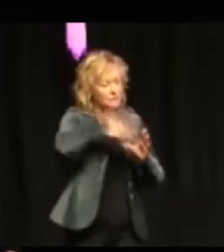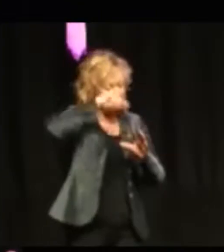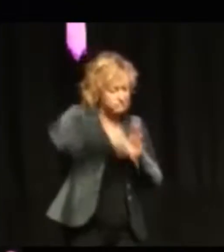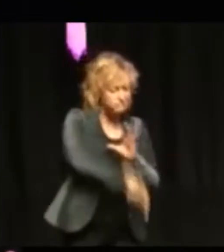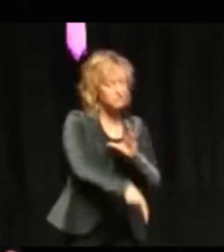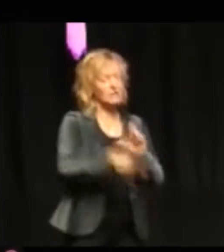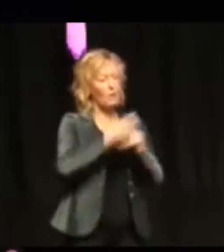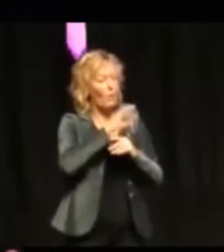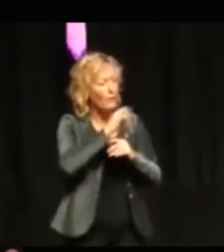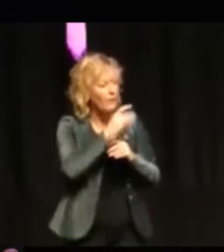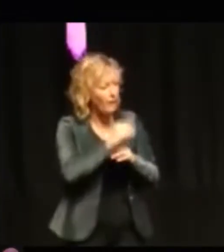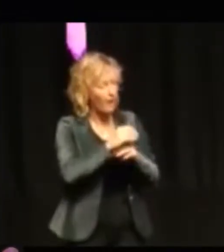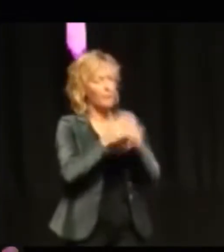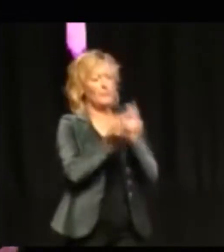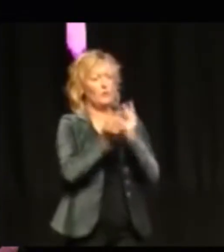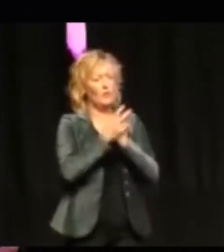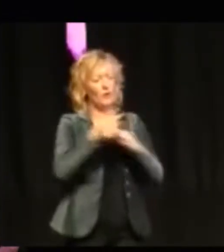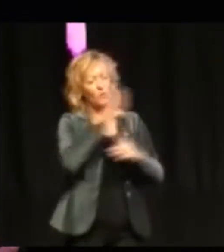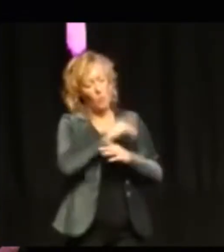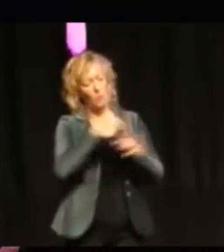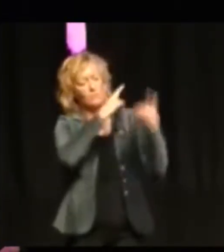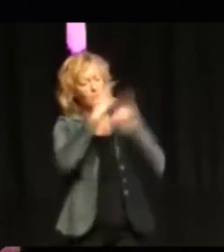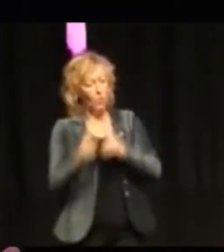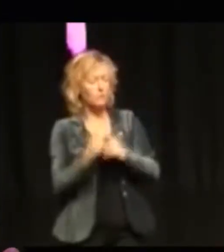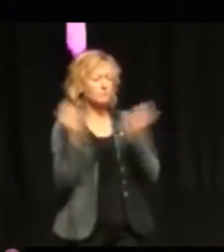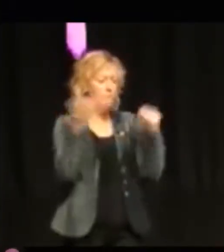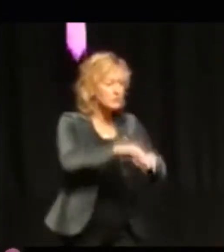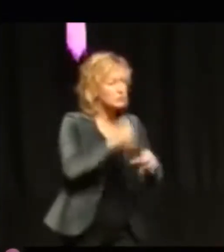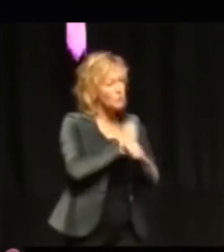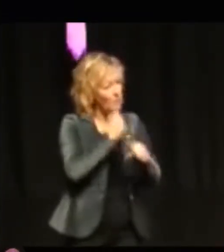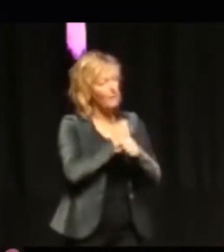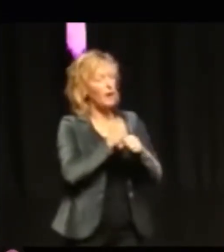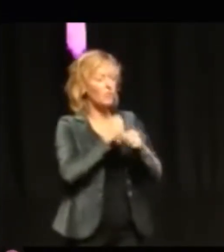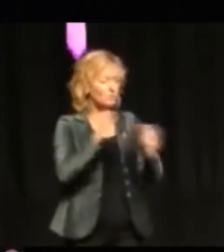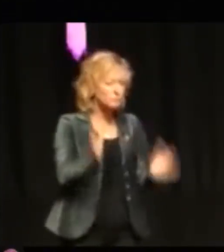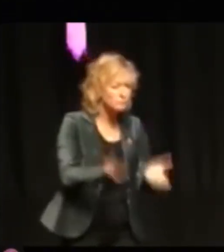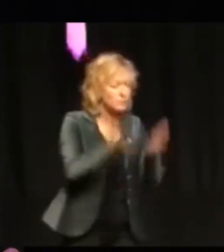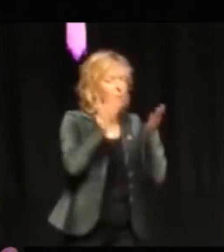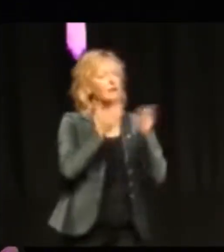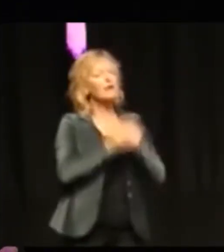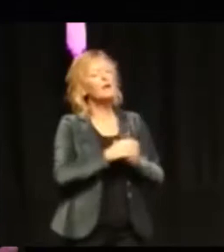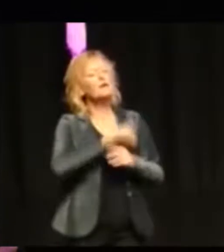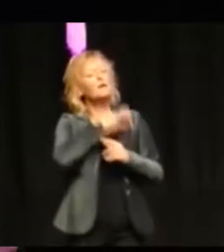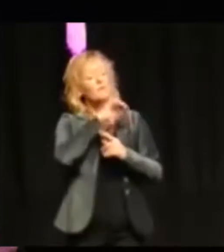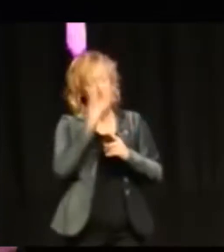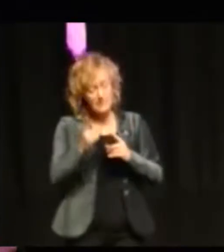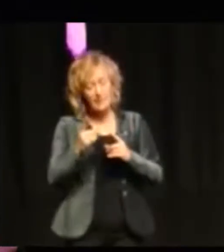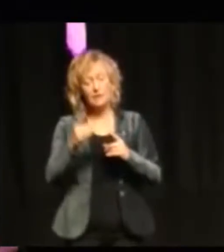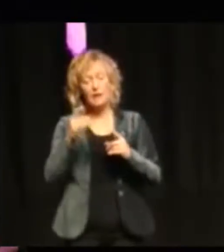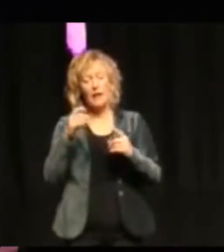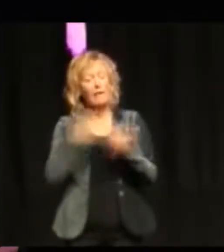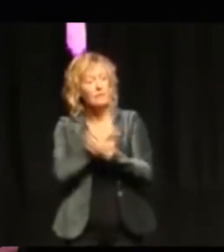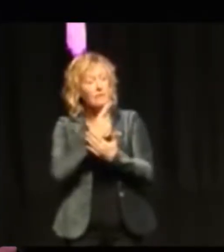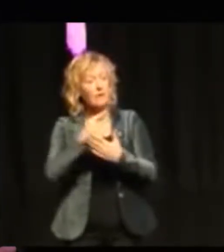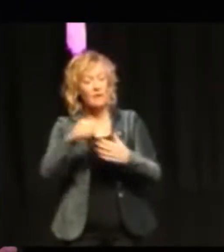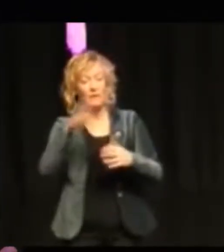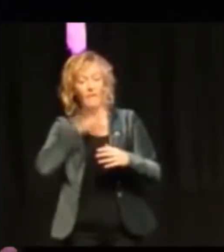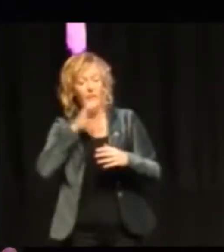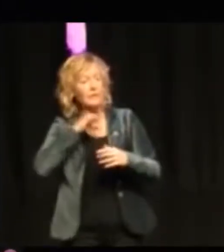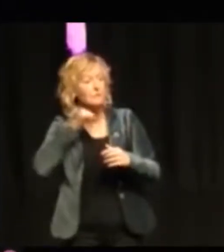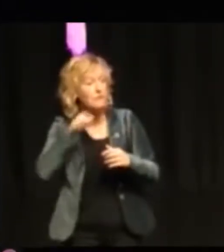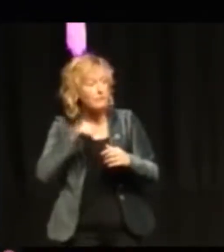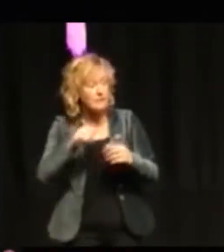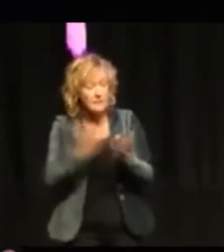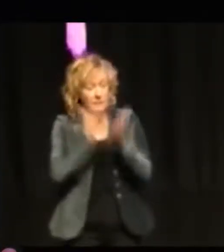were living around there. They were doing fine, no problems. Now with the oil extraction, the water gets poisoned. People start getting